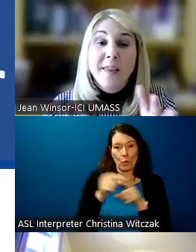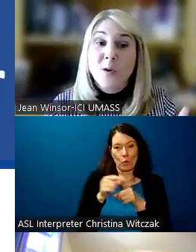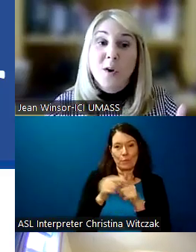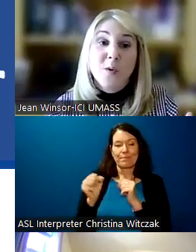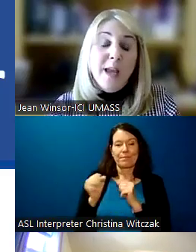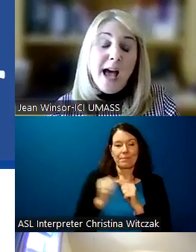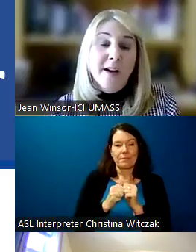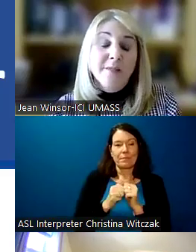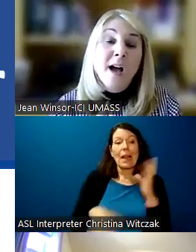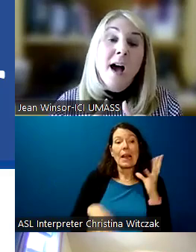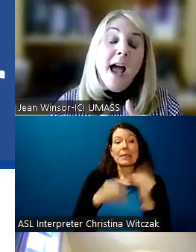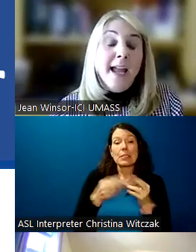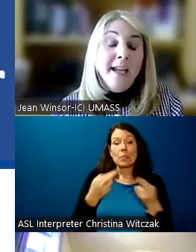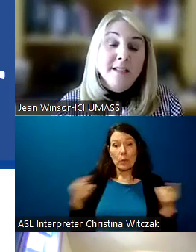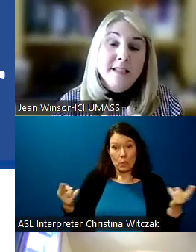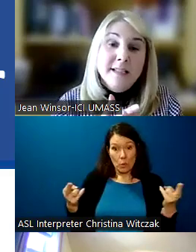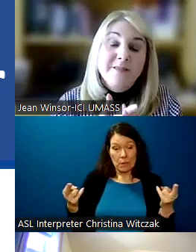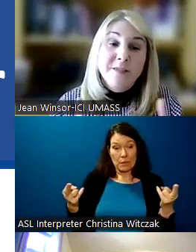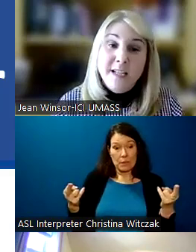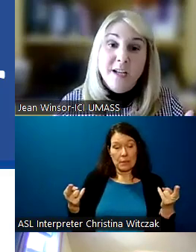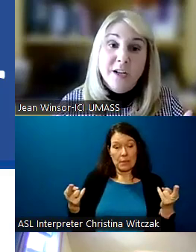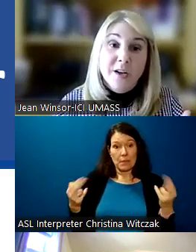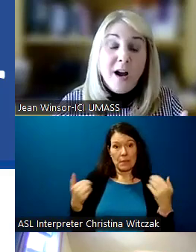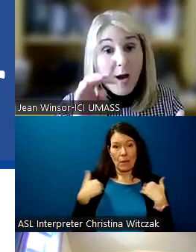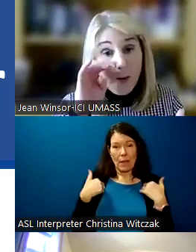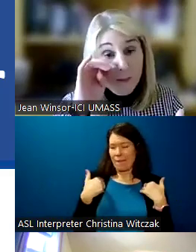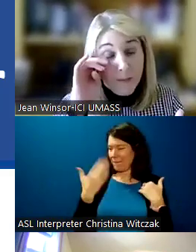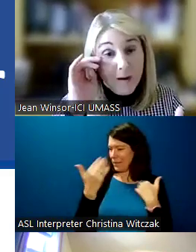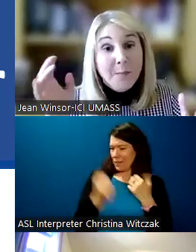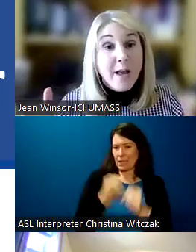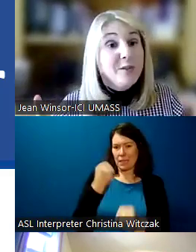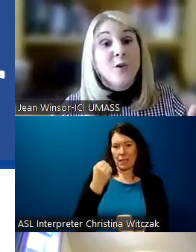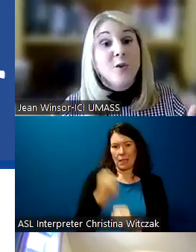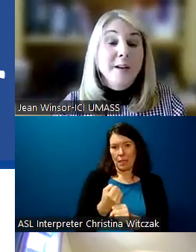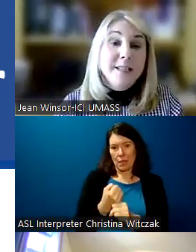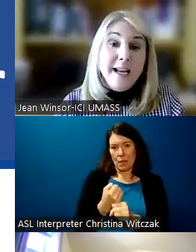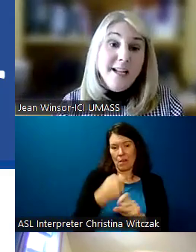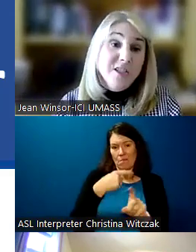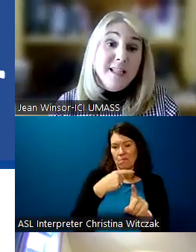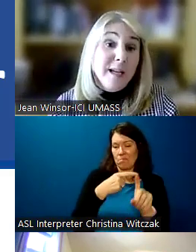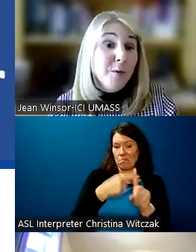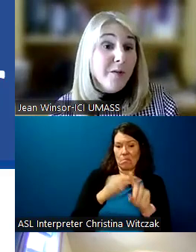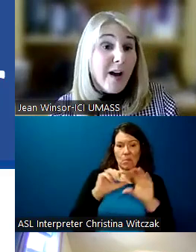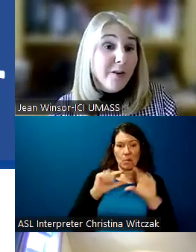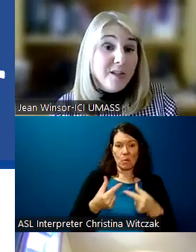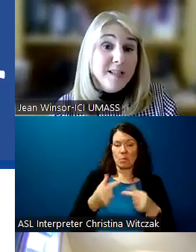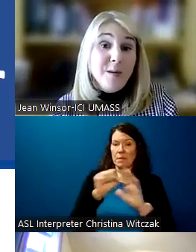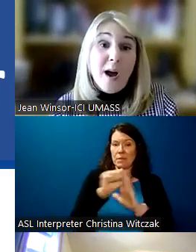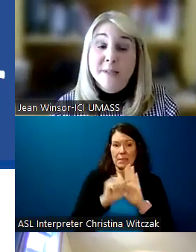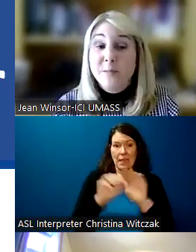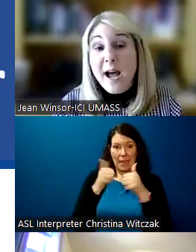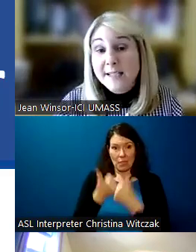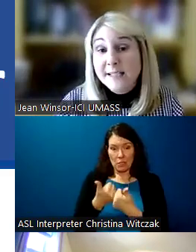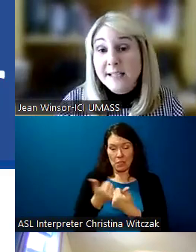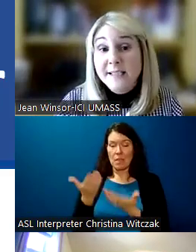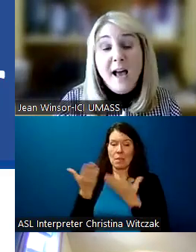on ThinkWork. We have a 15-year plus grouping of state agency and provider agency